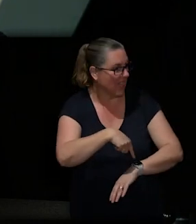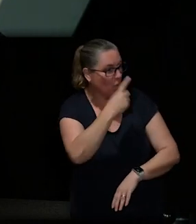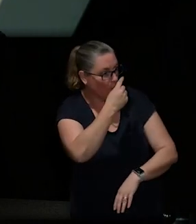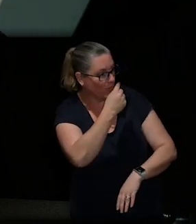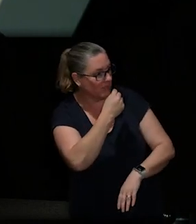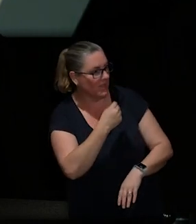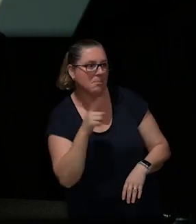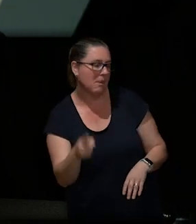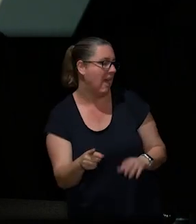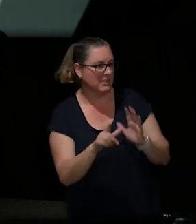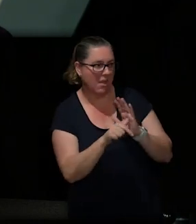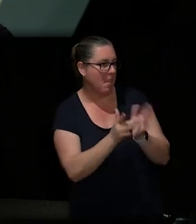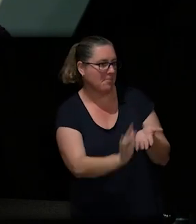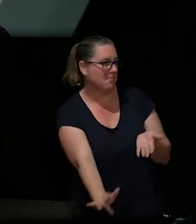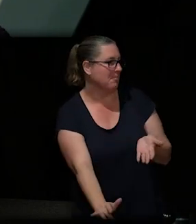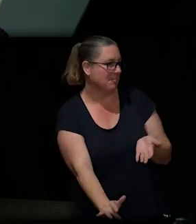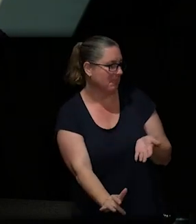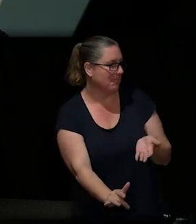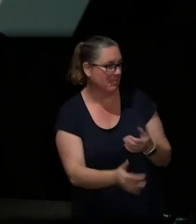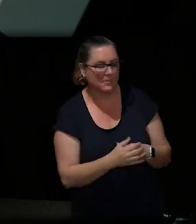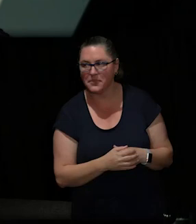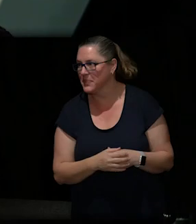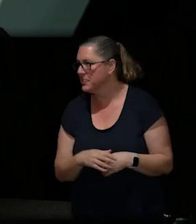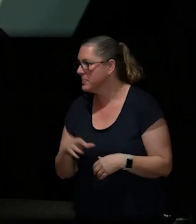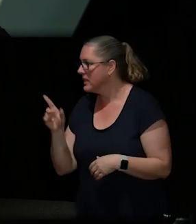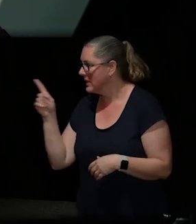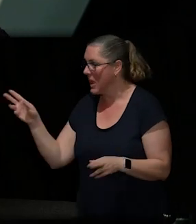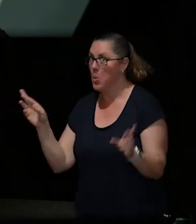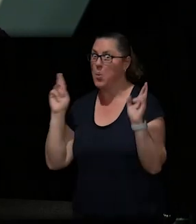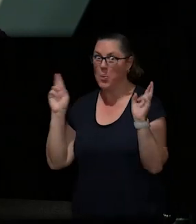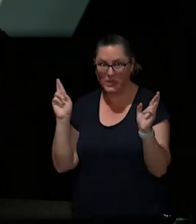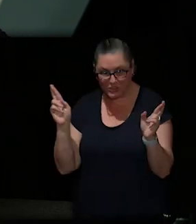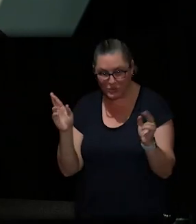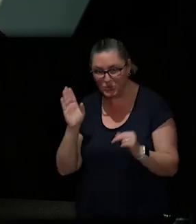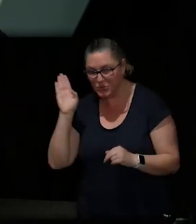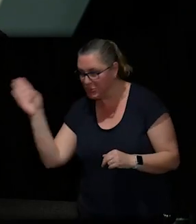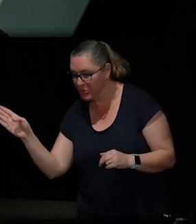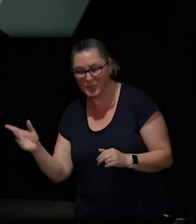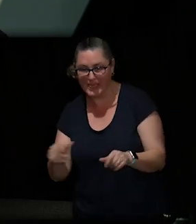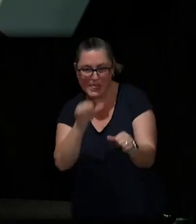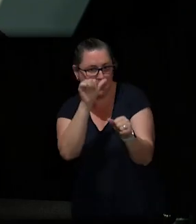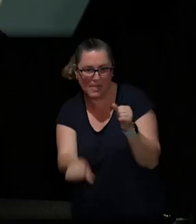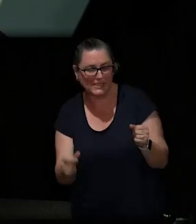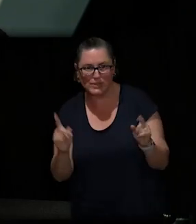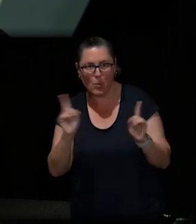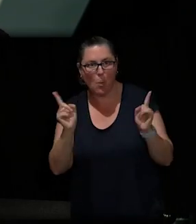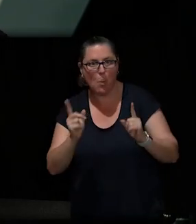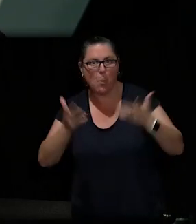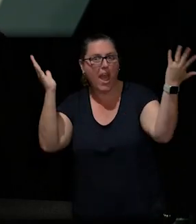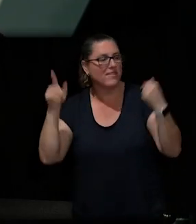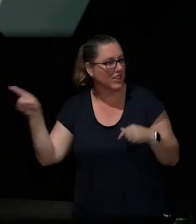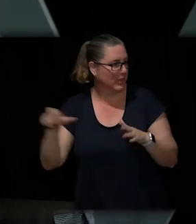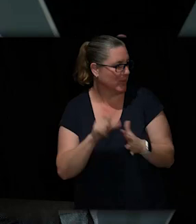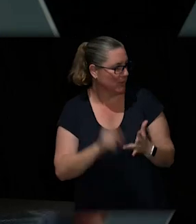up. I wish you, and I'm sure everybody wishes you, all the best in whatever you're going to do next. I mean, it's going to be a surprise,